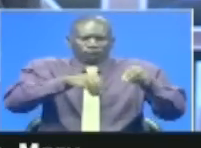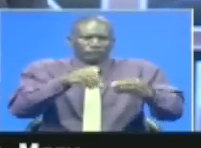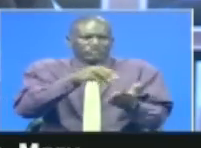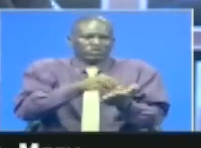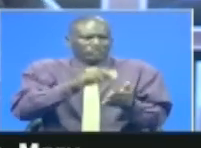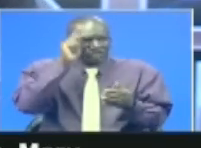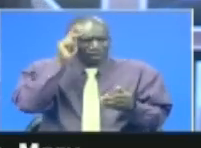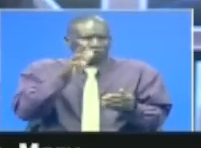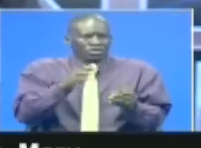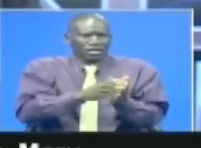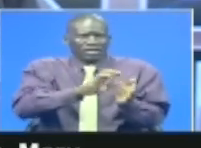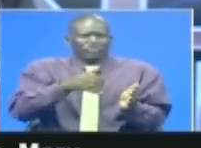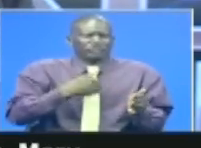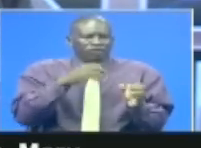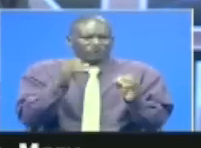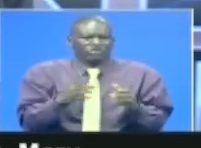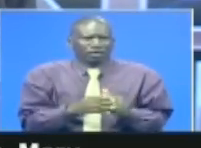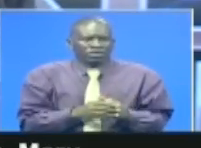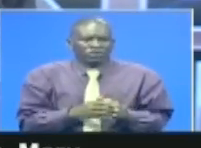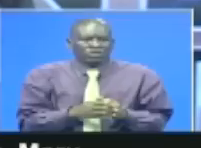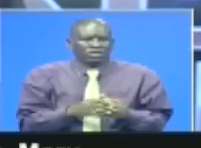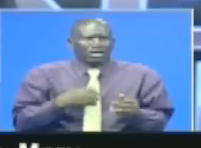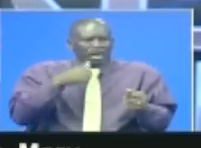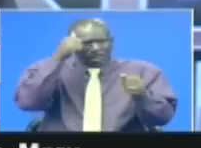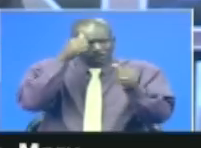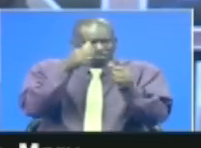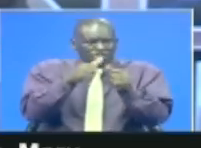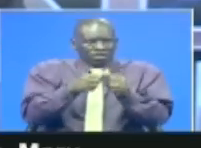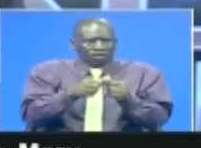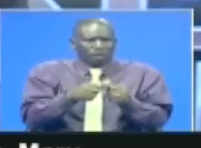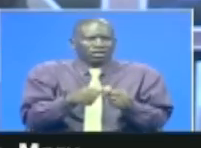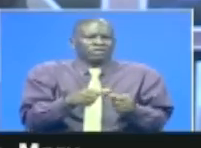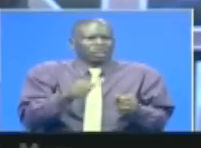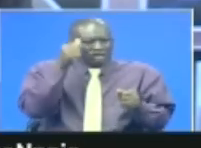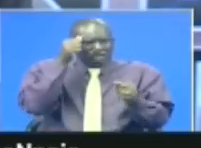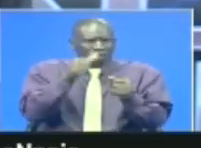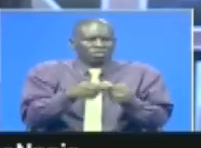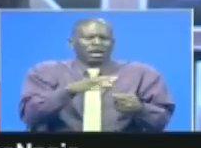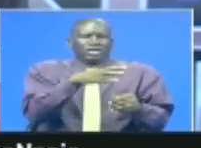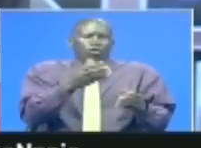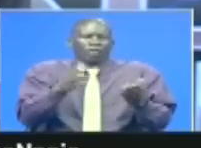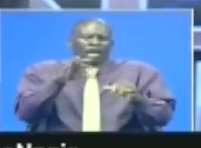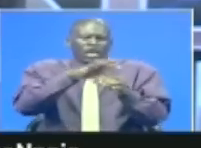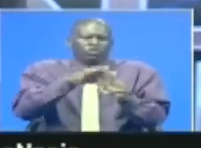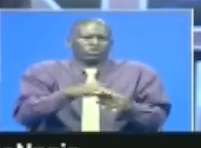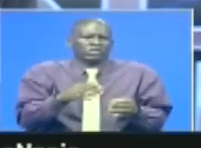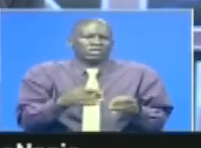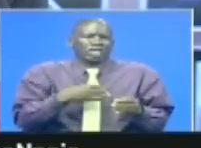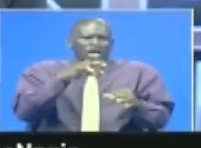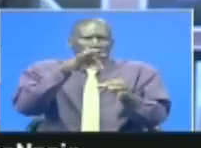Kiambu and others don't have? I remember I was the first one to vote at St. George's Primary School in Ruiru, and I voted